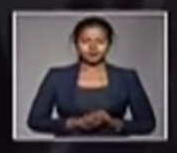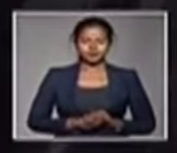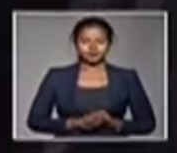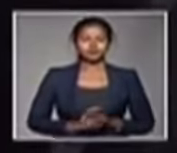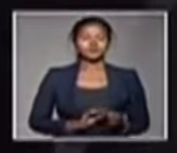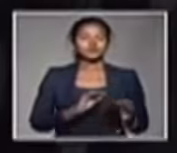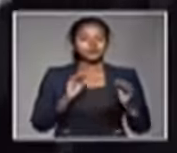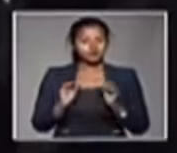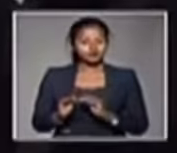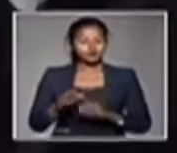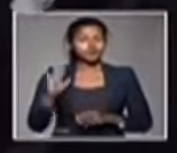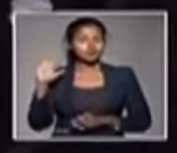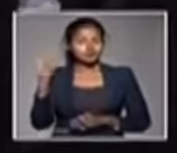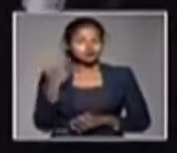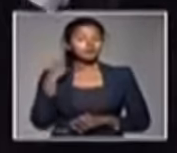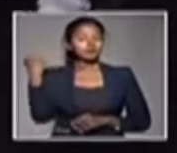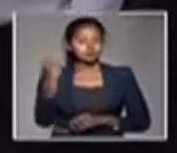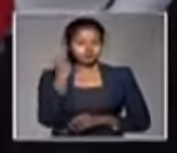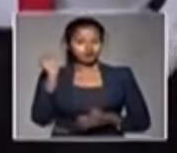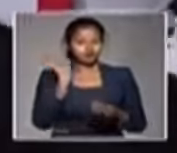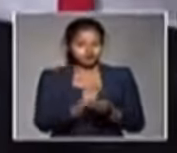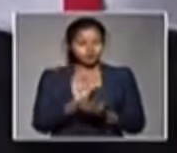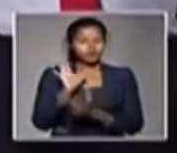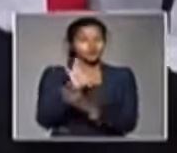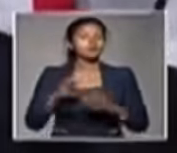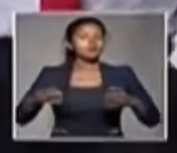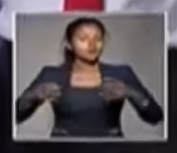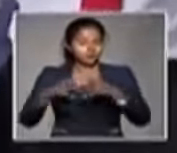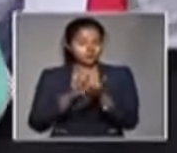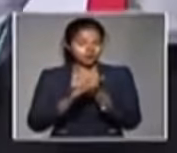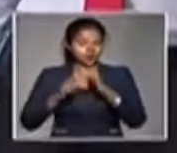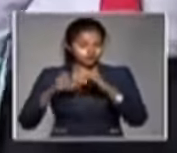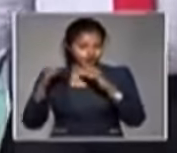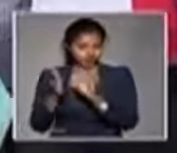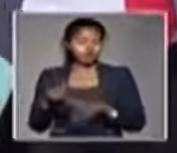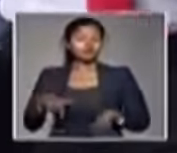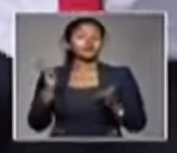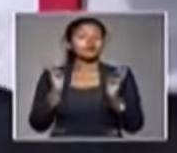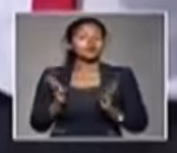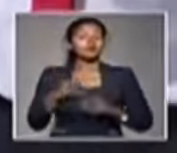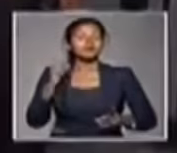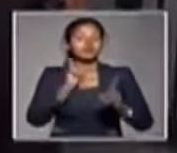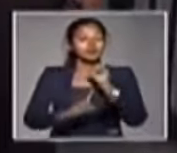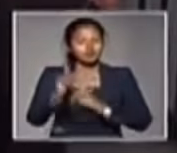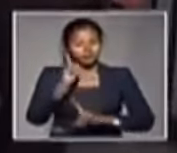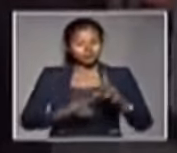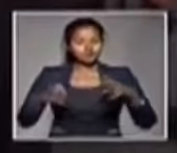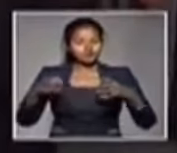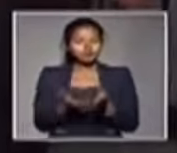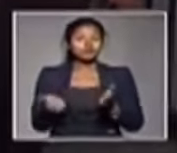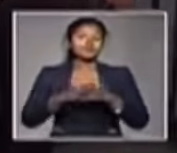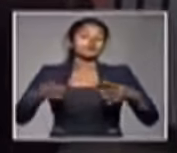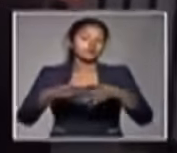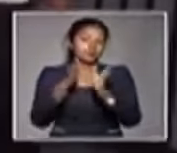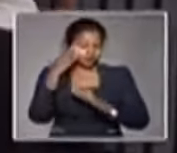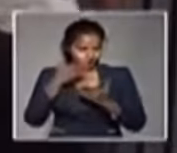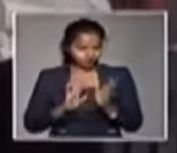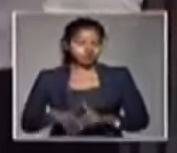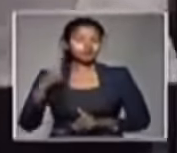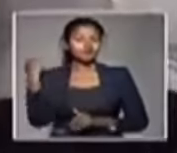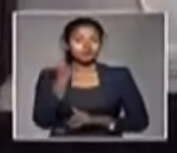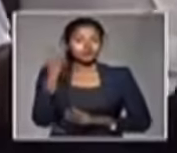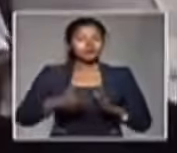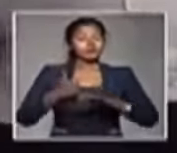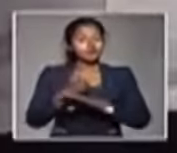Meanwhile, a special meeting was held at the SLFP headquarters this evening to discuss party reforms. The meeting was chaired by